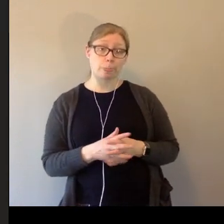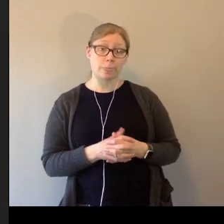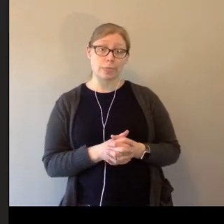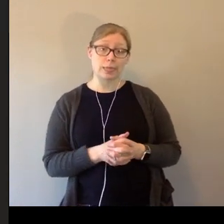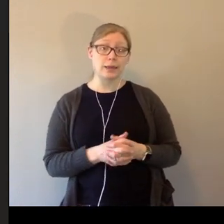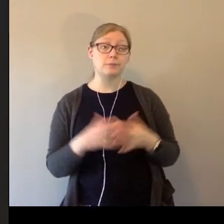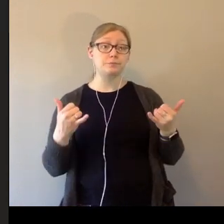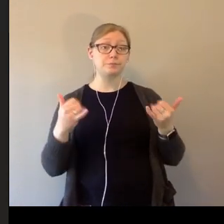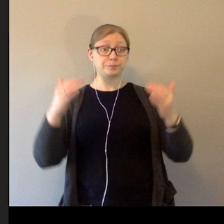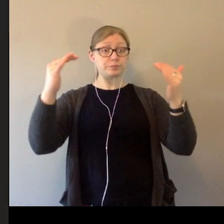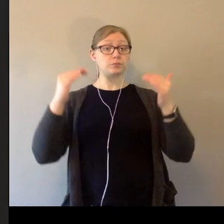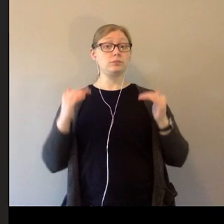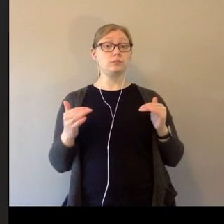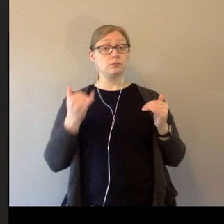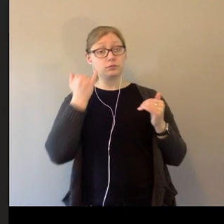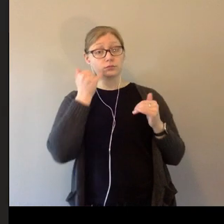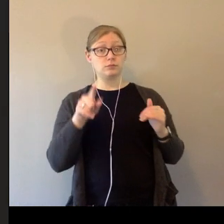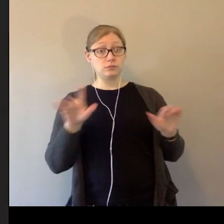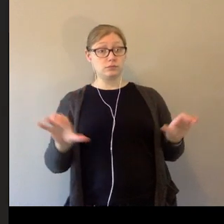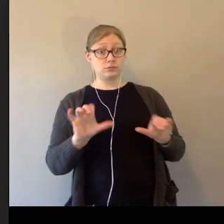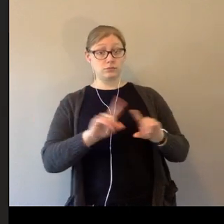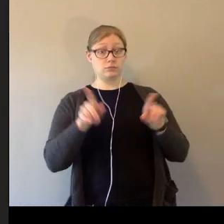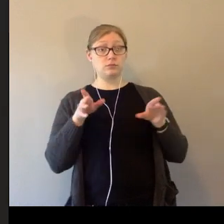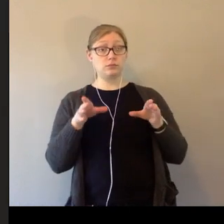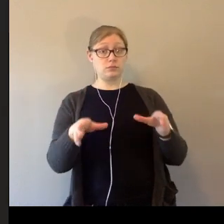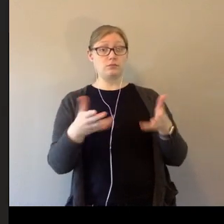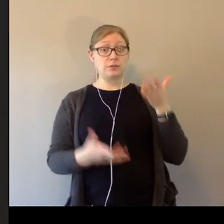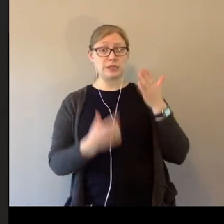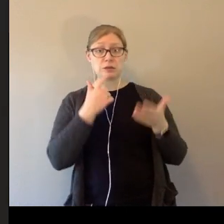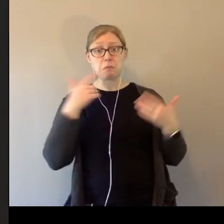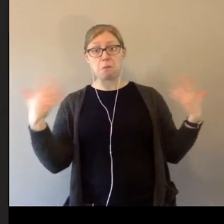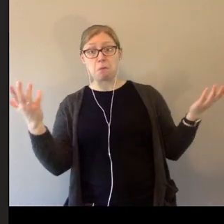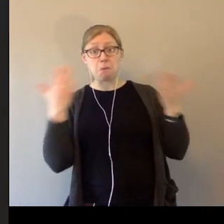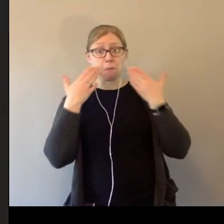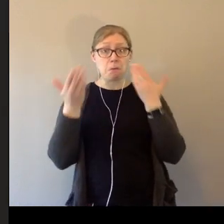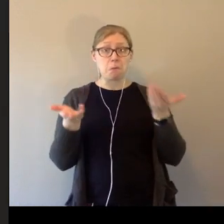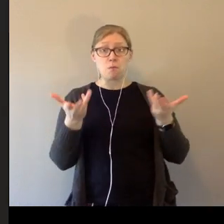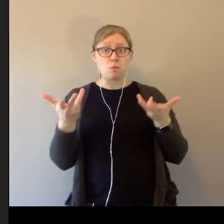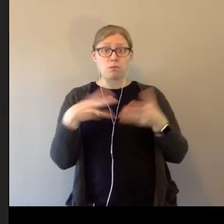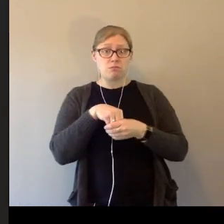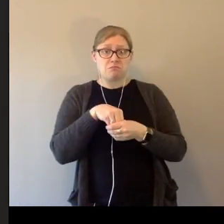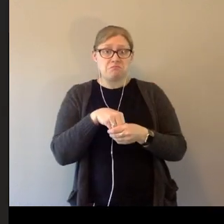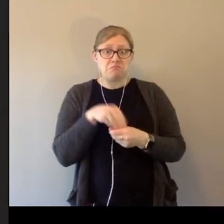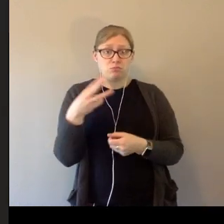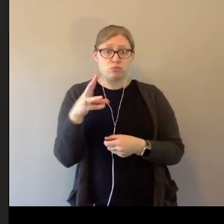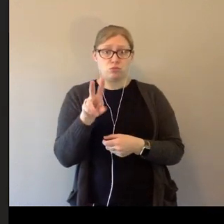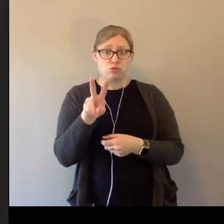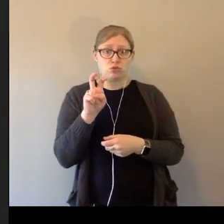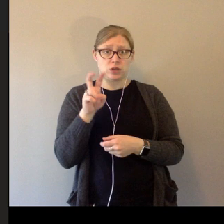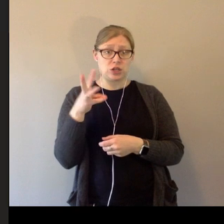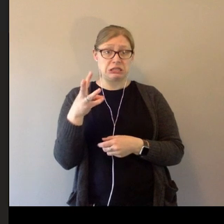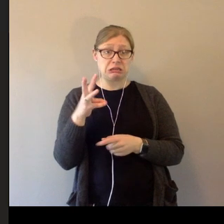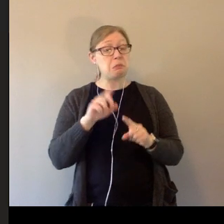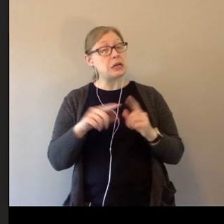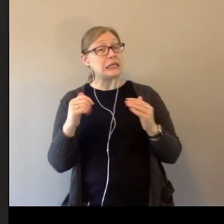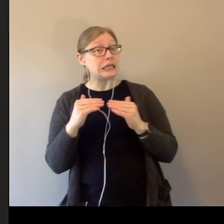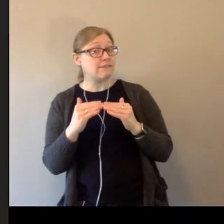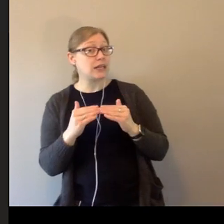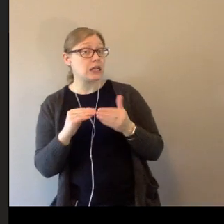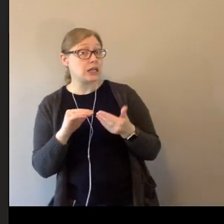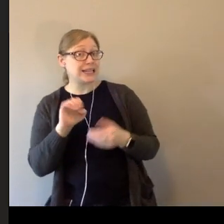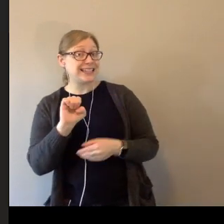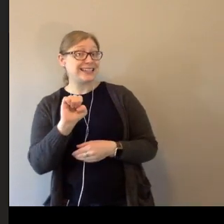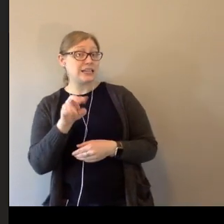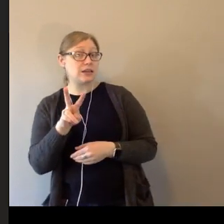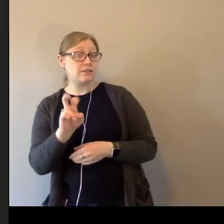Now, if you were doing it another way, you might have said, well, I don't know what goes into 216, but it's an even number, right? So we might have